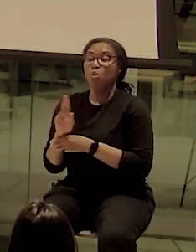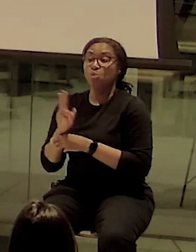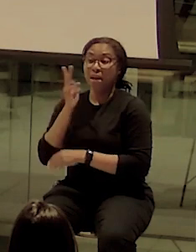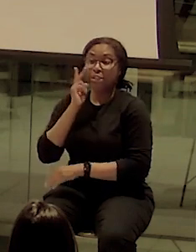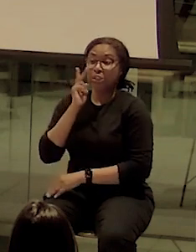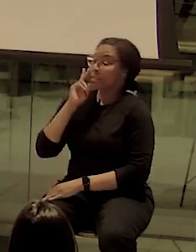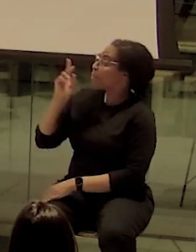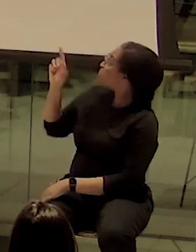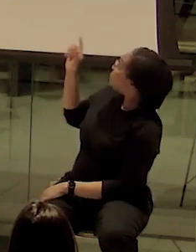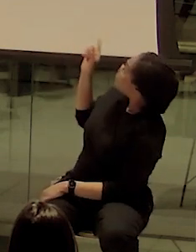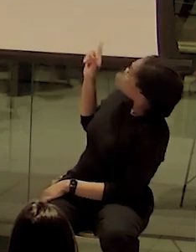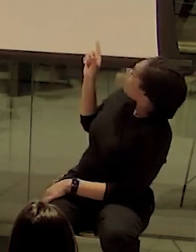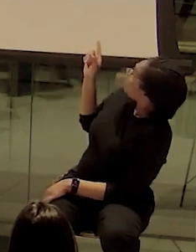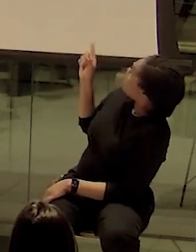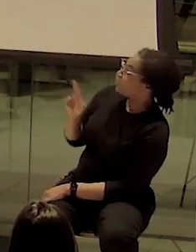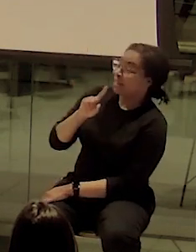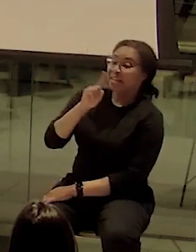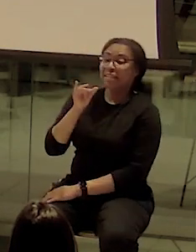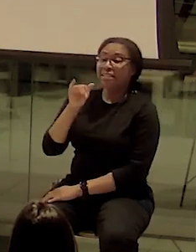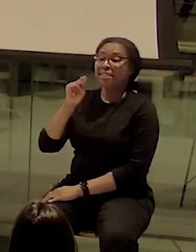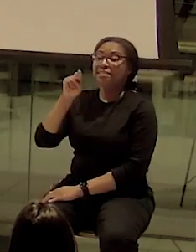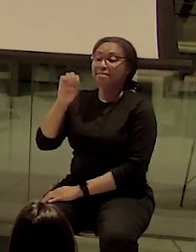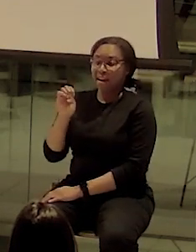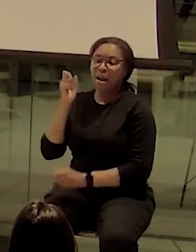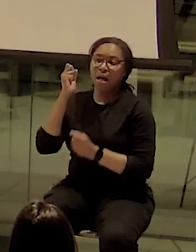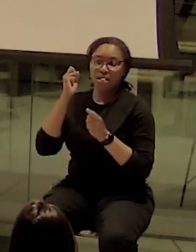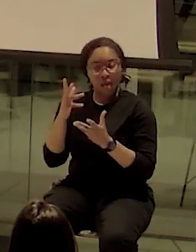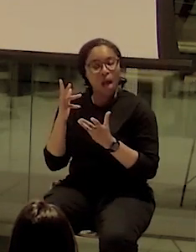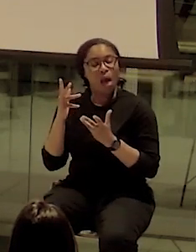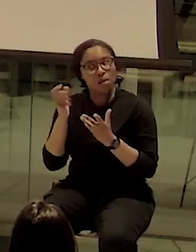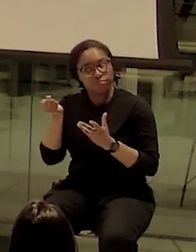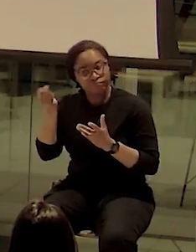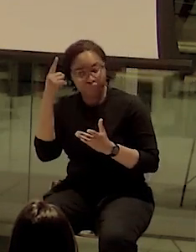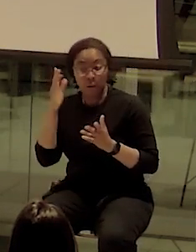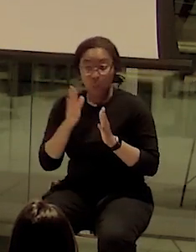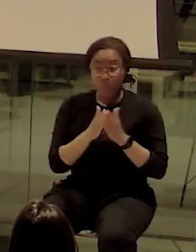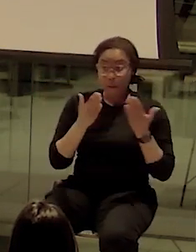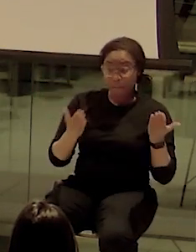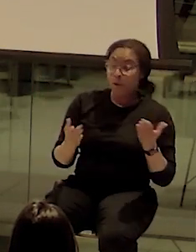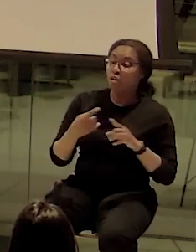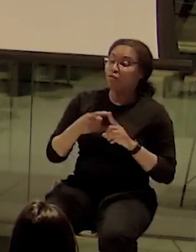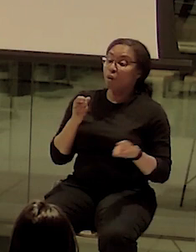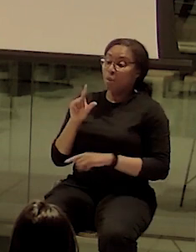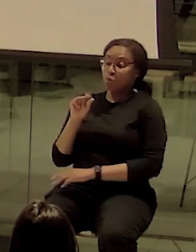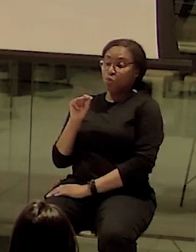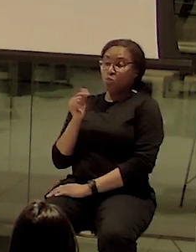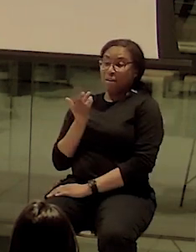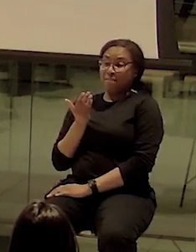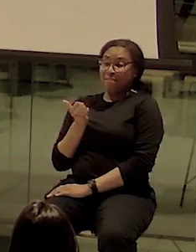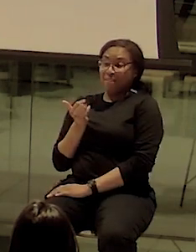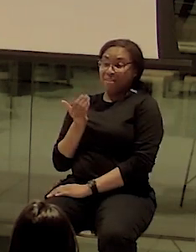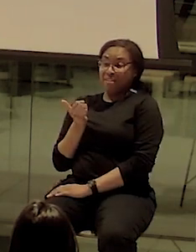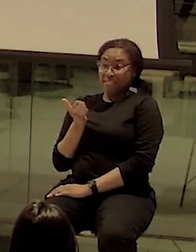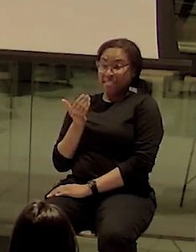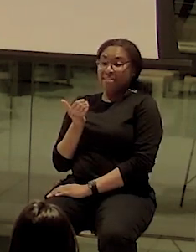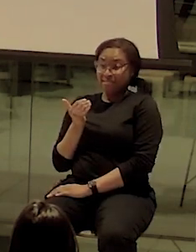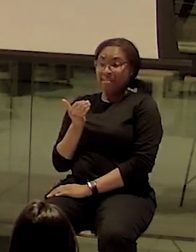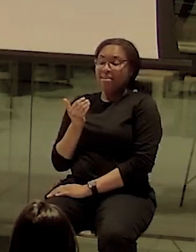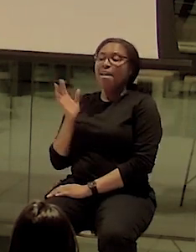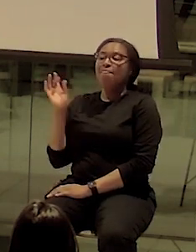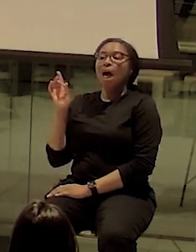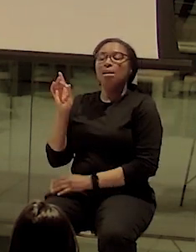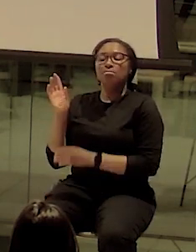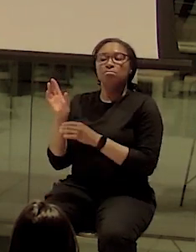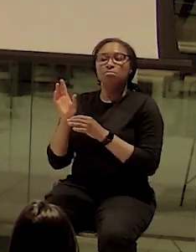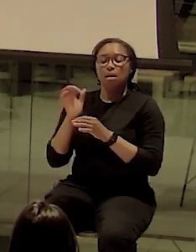this little zine. It's such a beautiful zine, and I think it makes a lot of sense with the book that you'll see from 2015 that's out, which deals